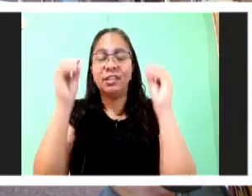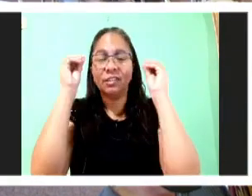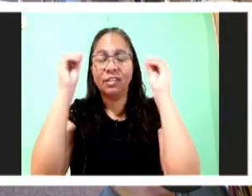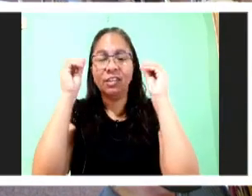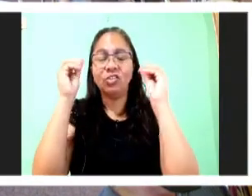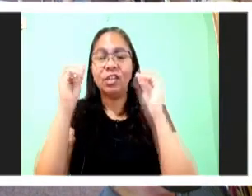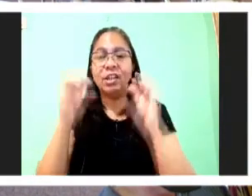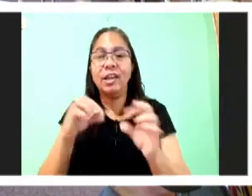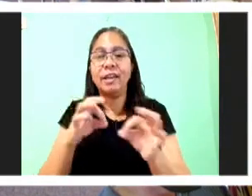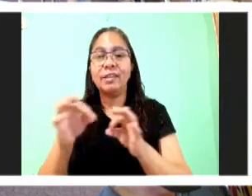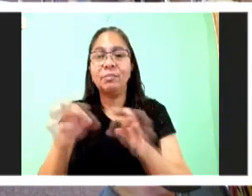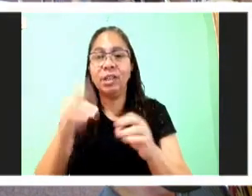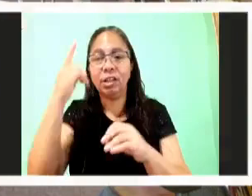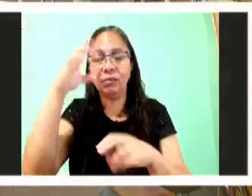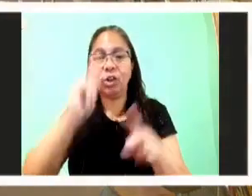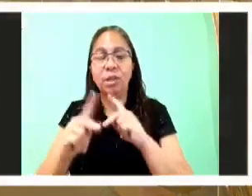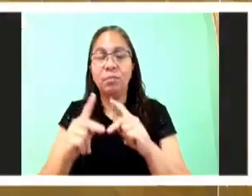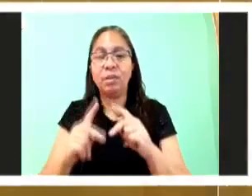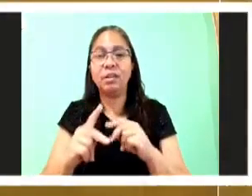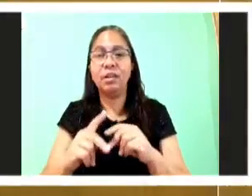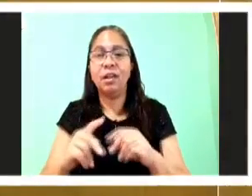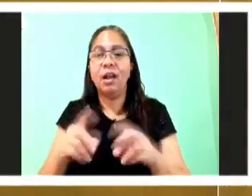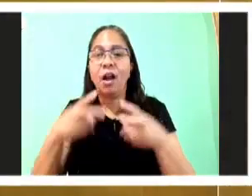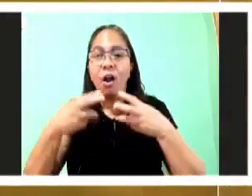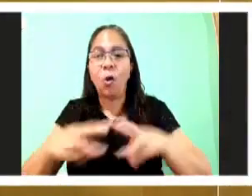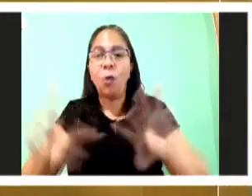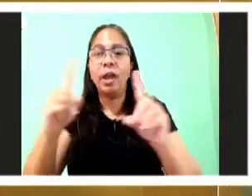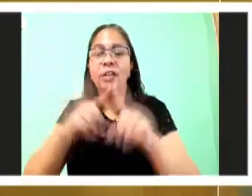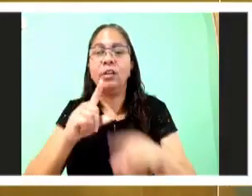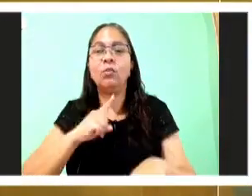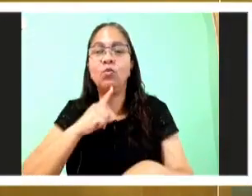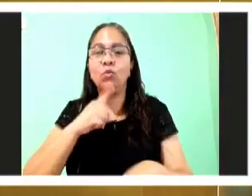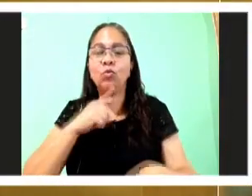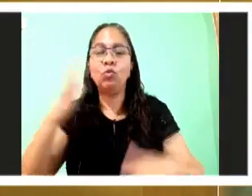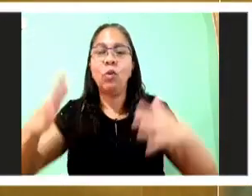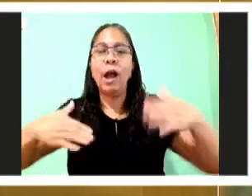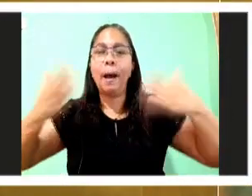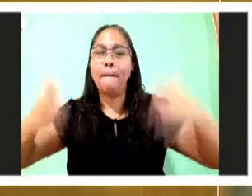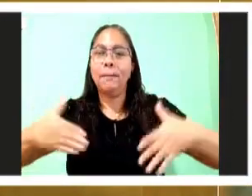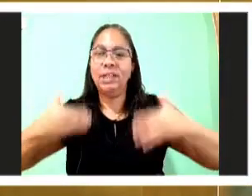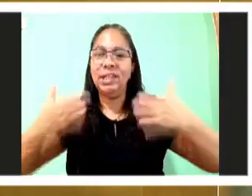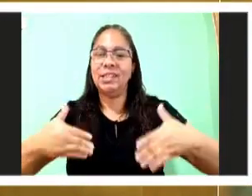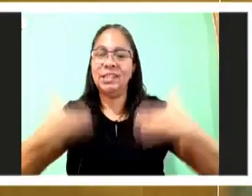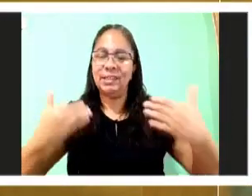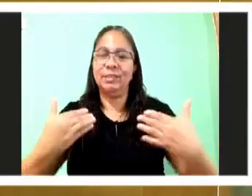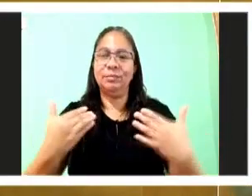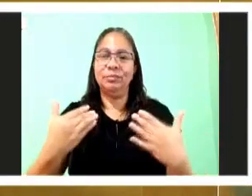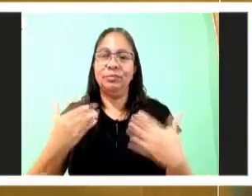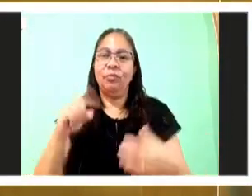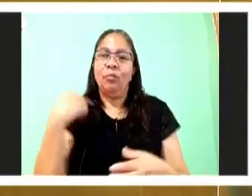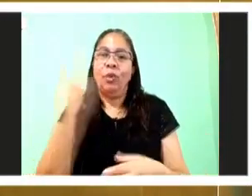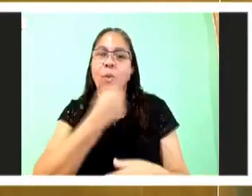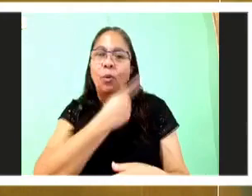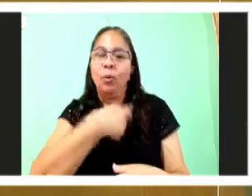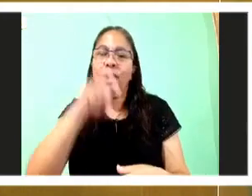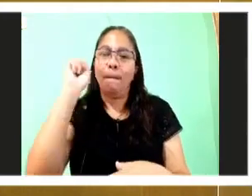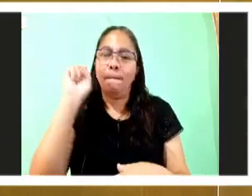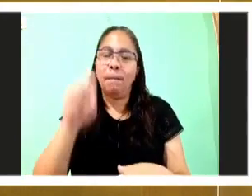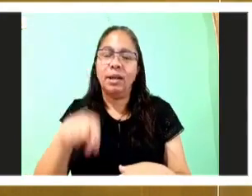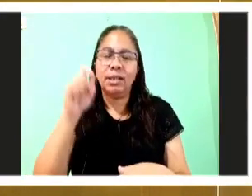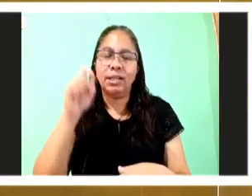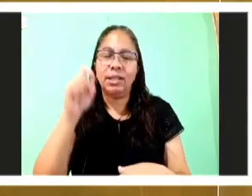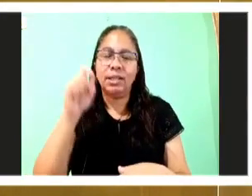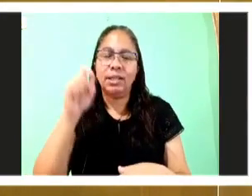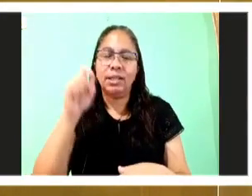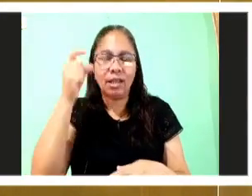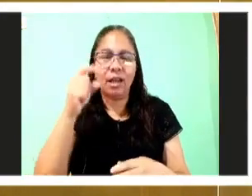really the only way to true happiness. The only way. That we have to understand, although divorce